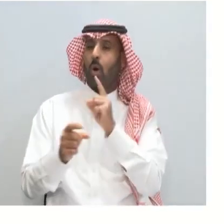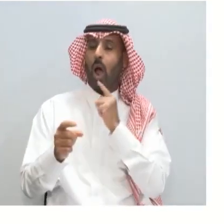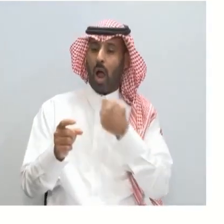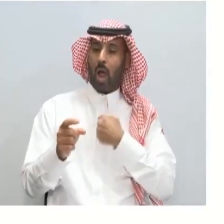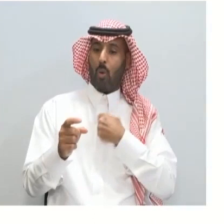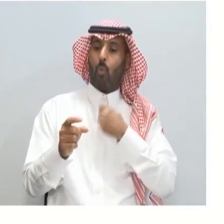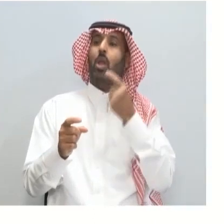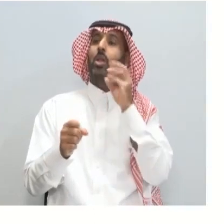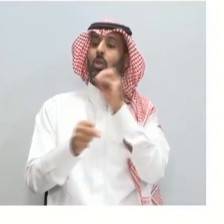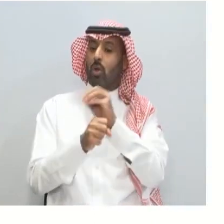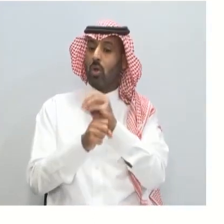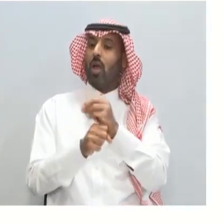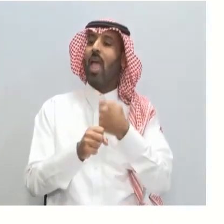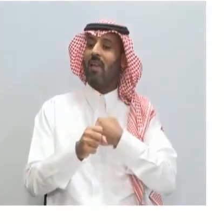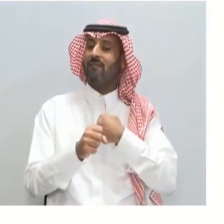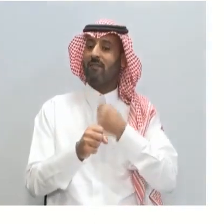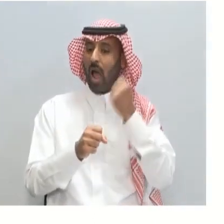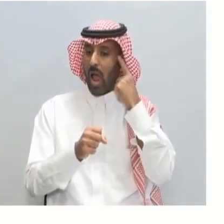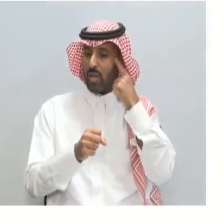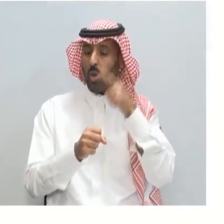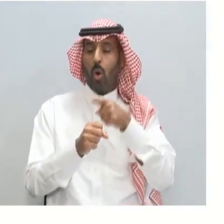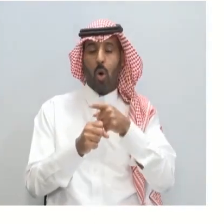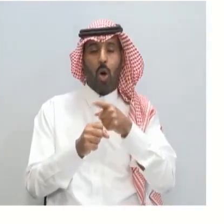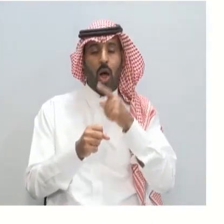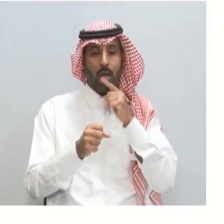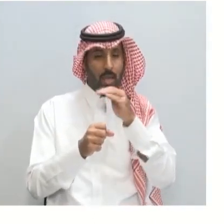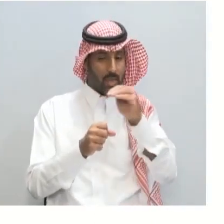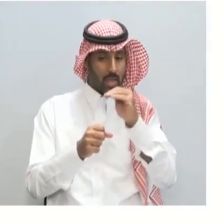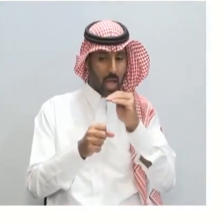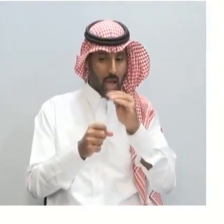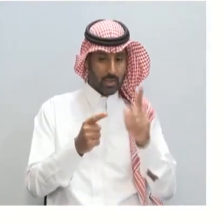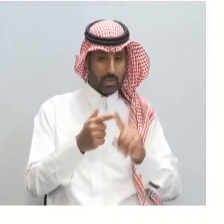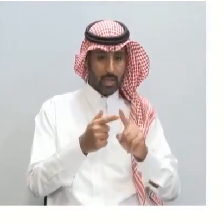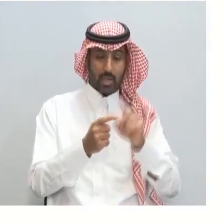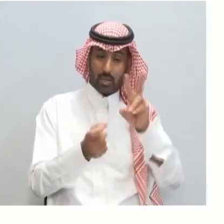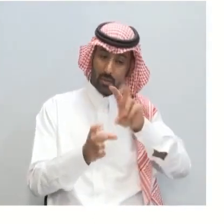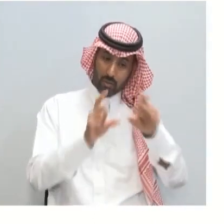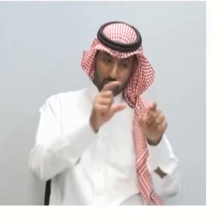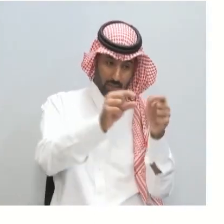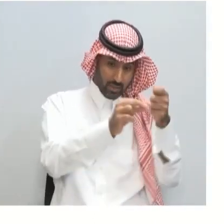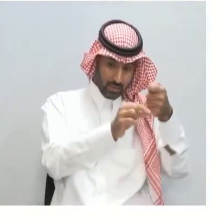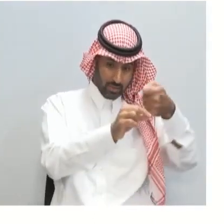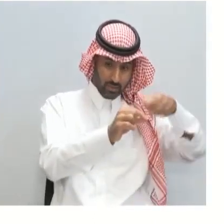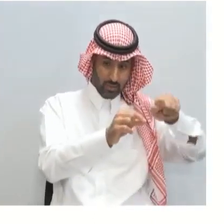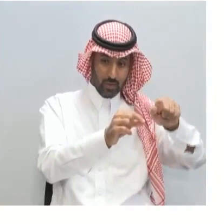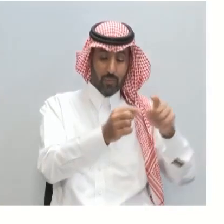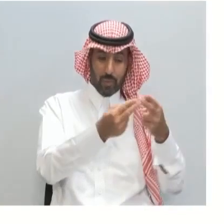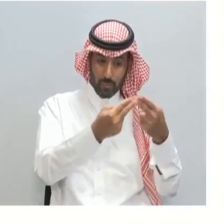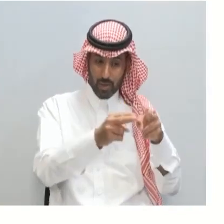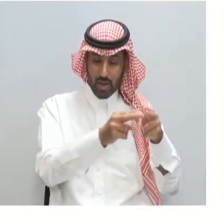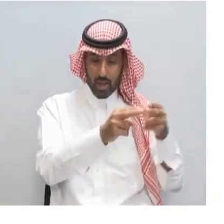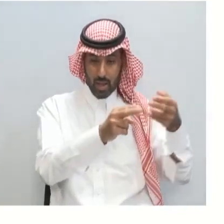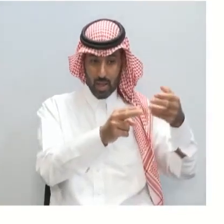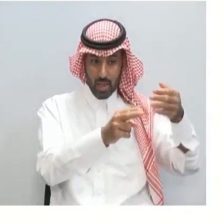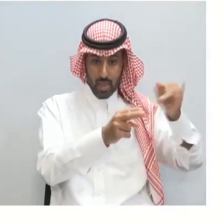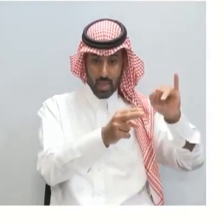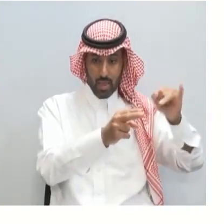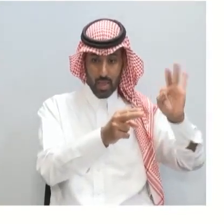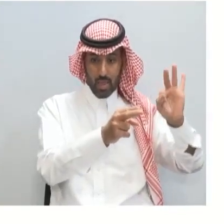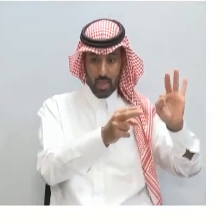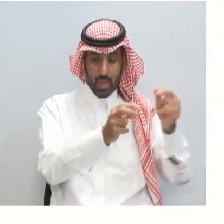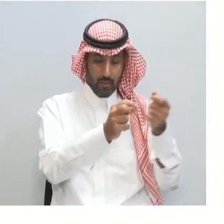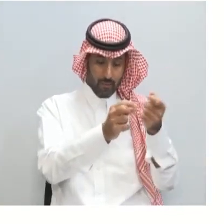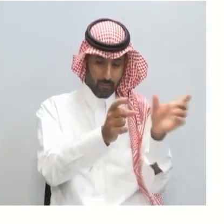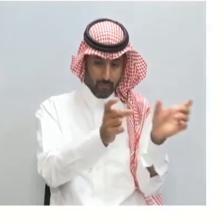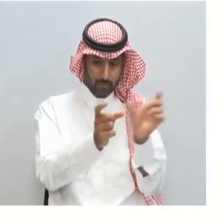I tell you if I knew the answer. So this is the only difference there is. You can choose to begin with the if clause or the